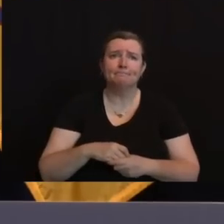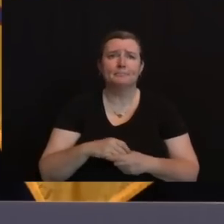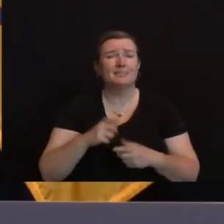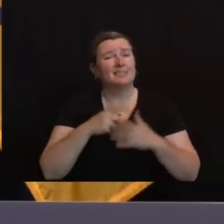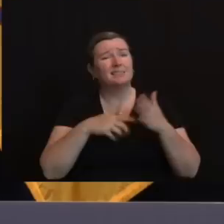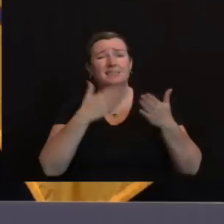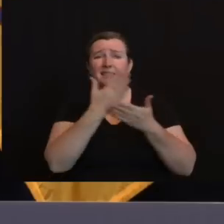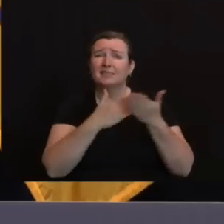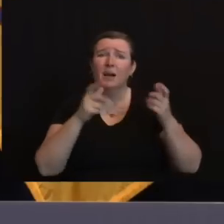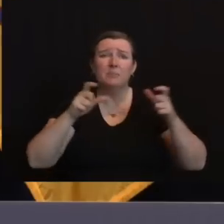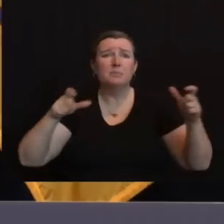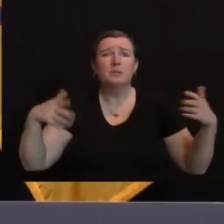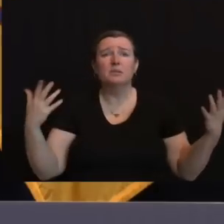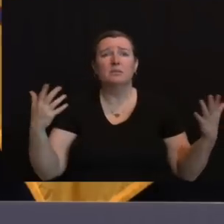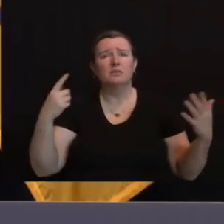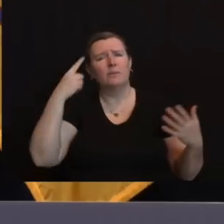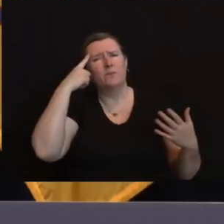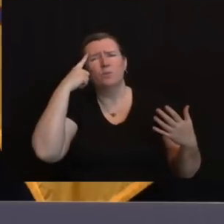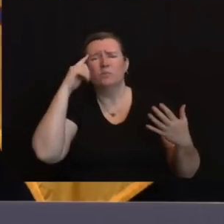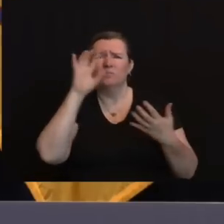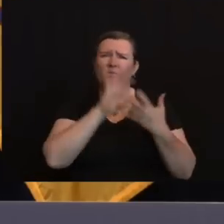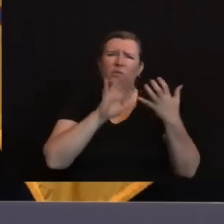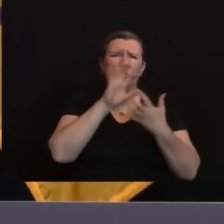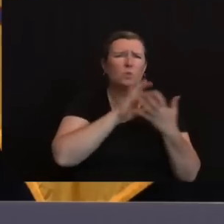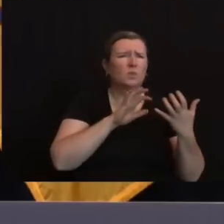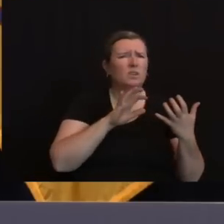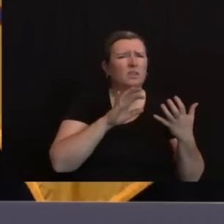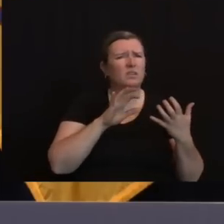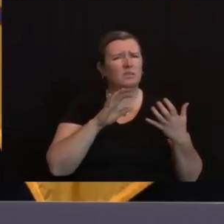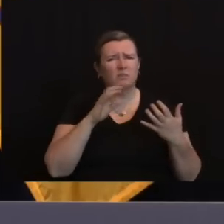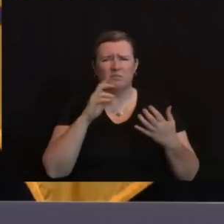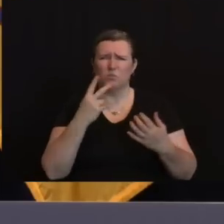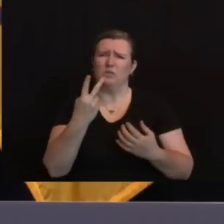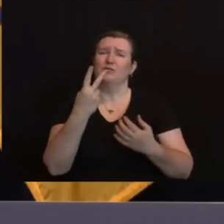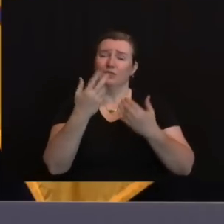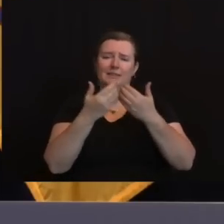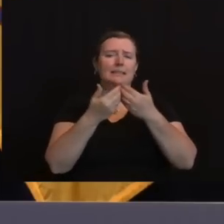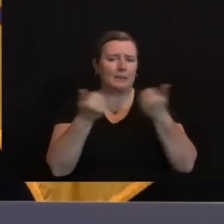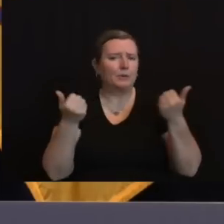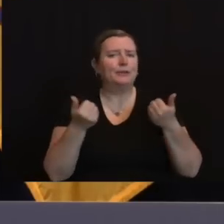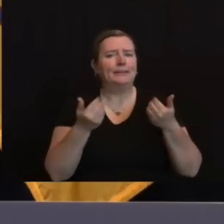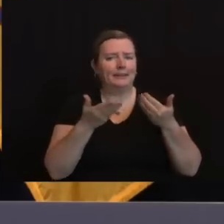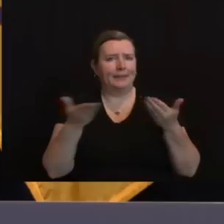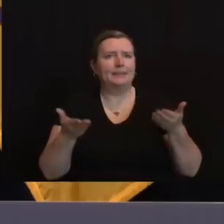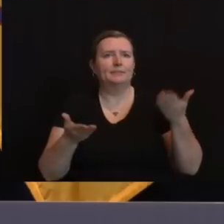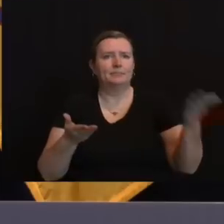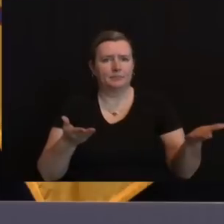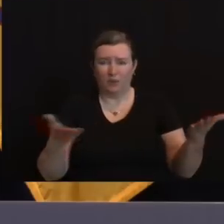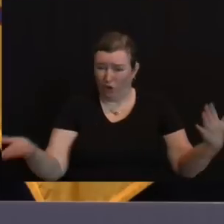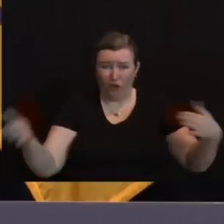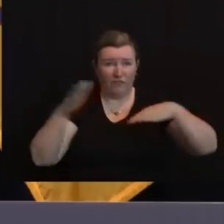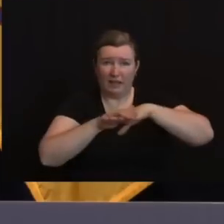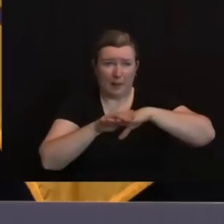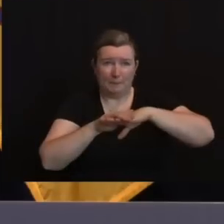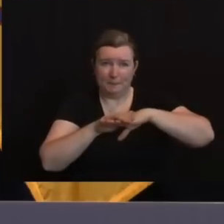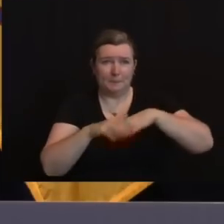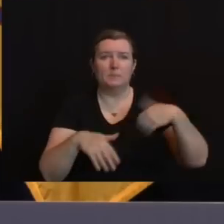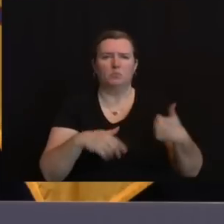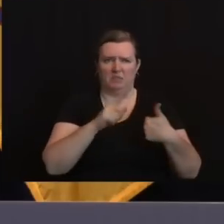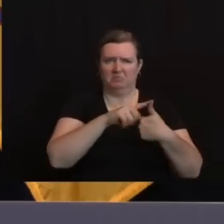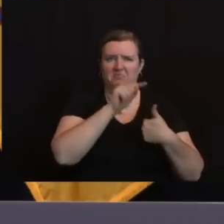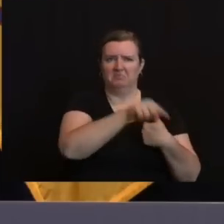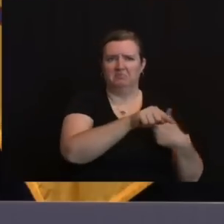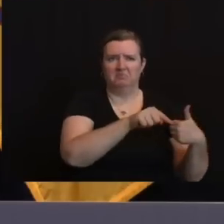have conflated 2 very separate observations that we've been making consistently. One is knucklehead